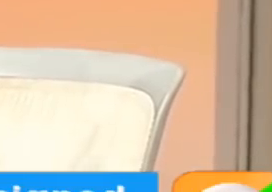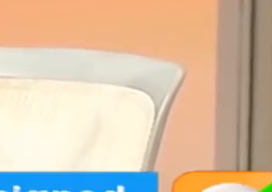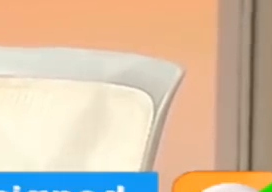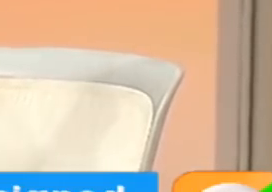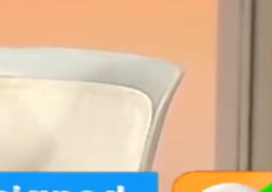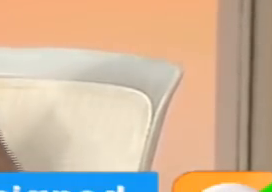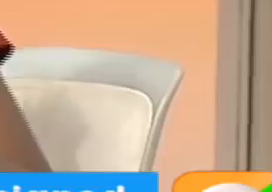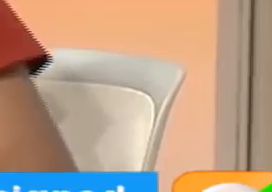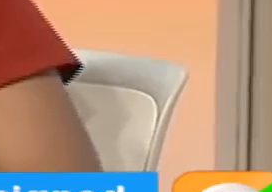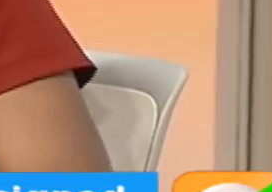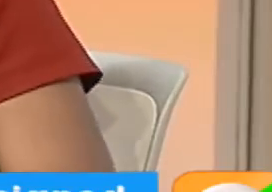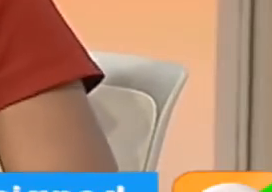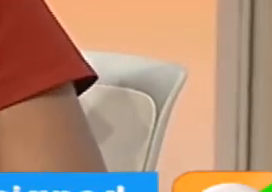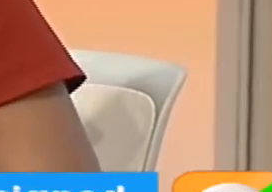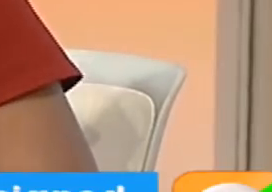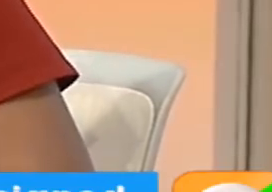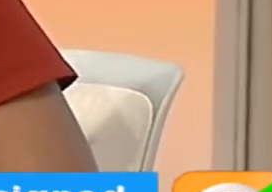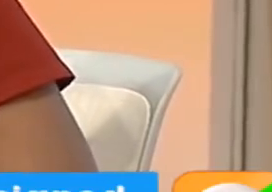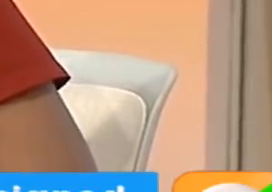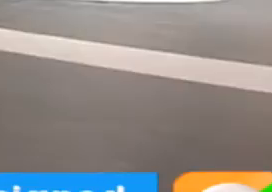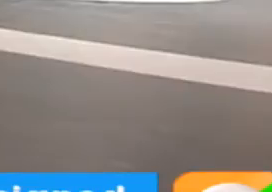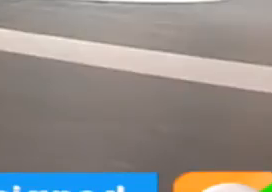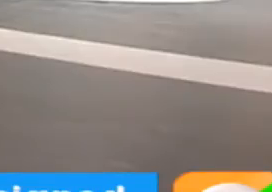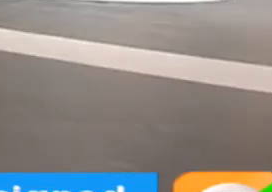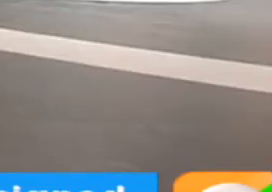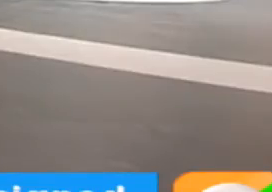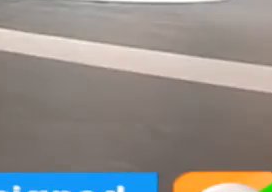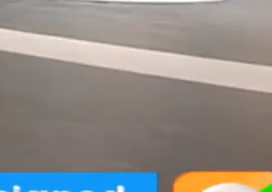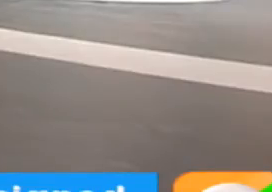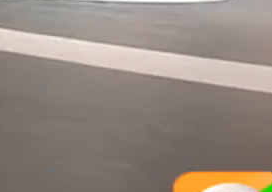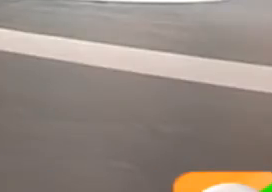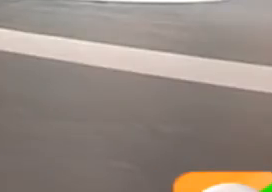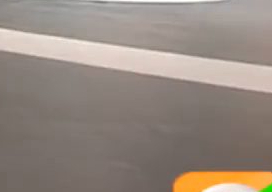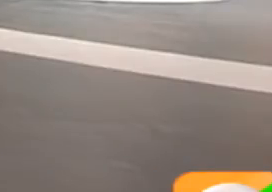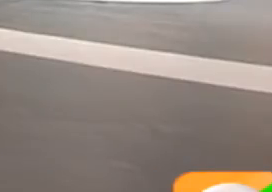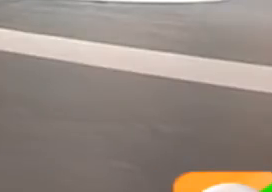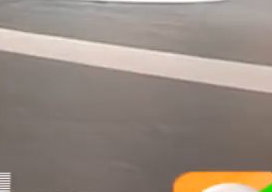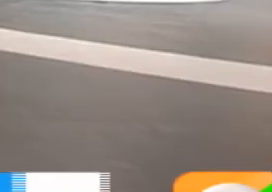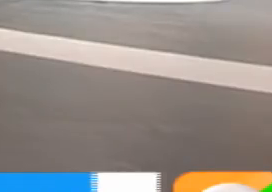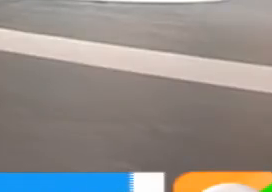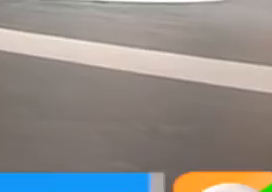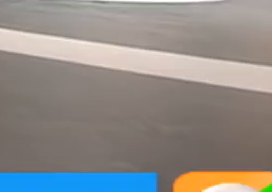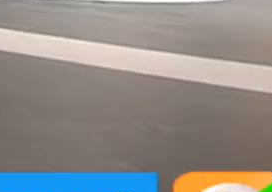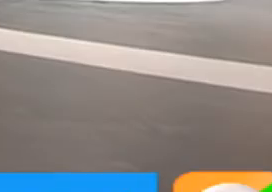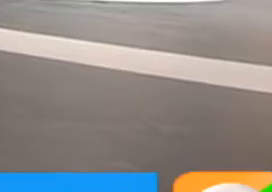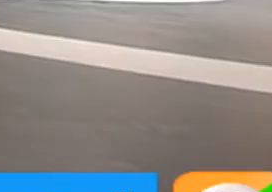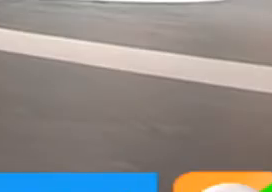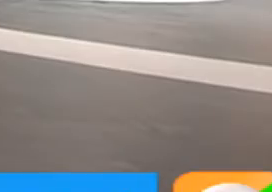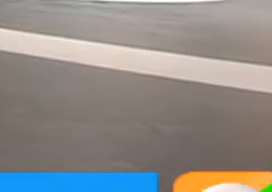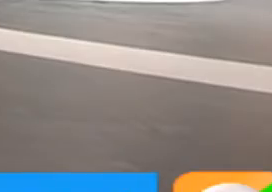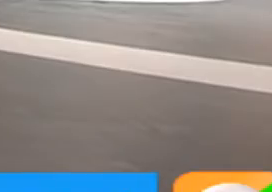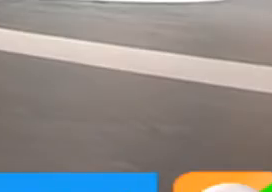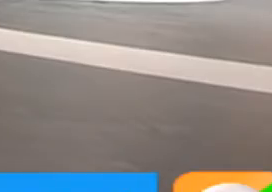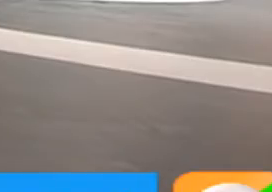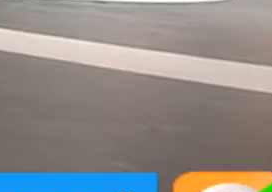2022 because he might have to vie for another 2 years takes us to 2022. Absolutely. And remember, if things worked the way they were going